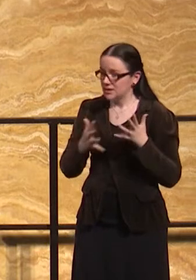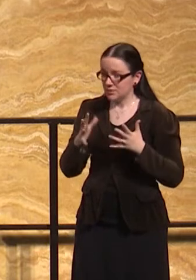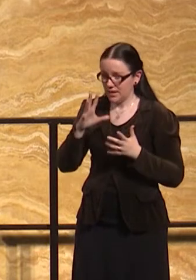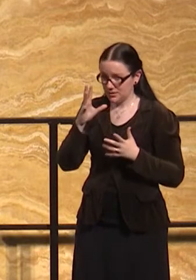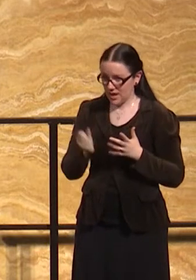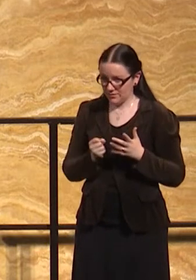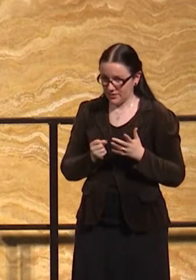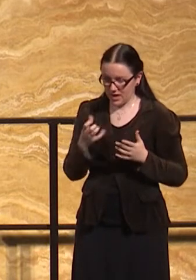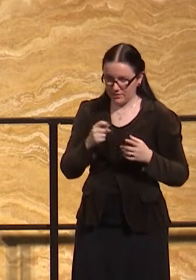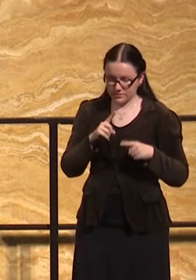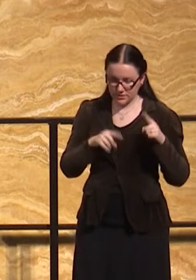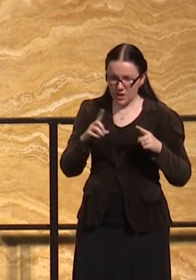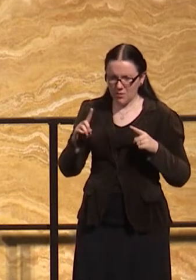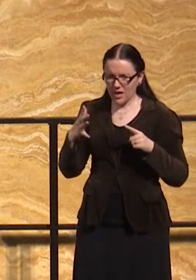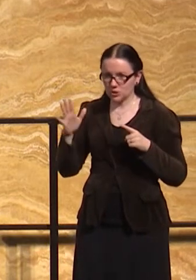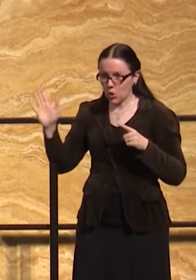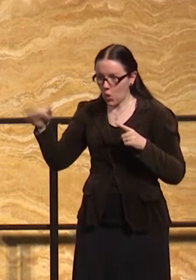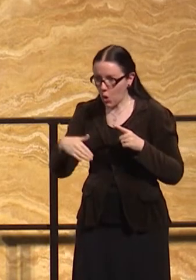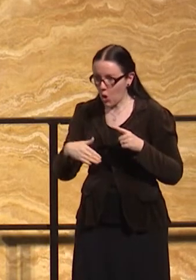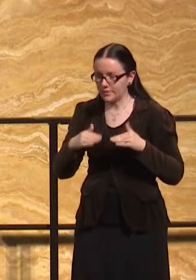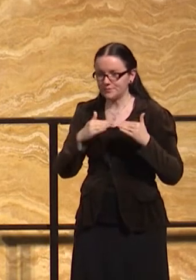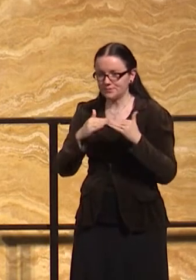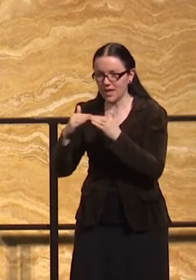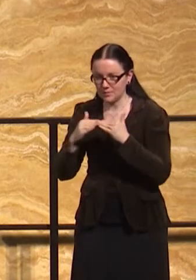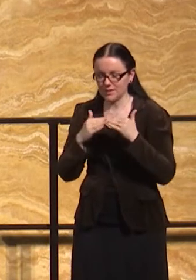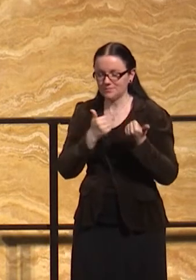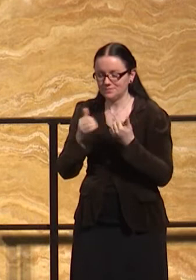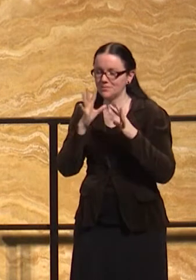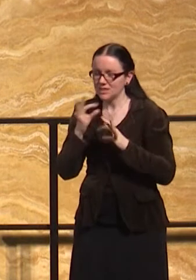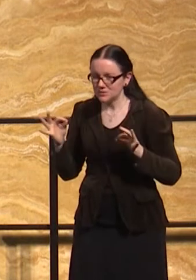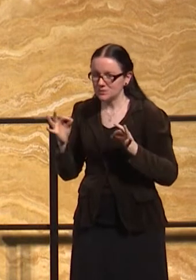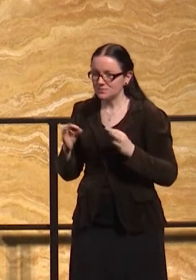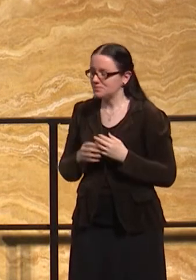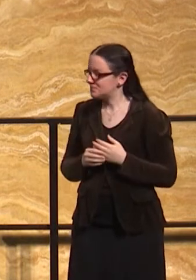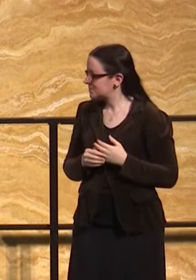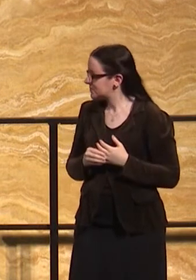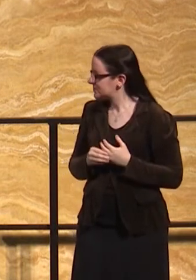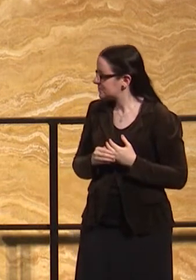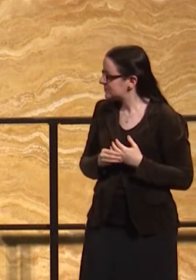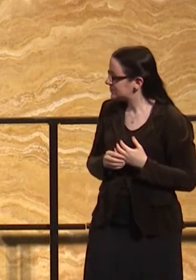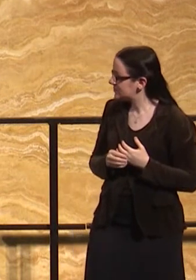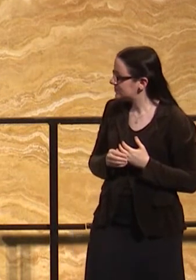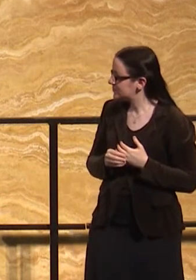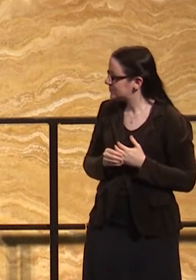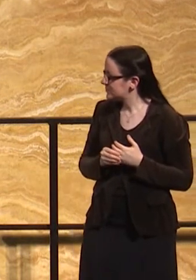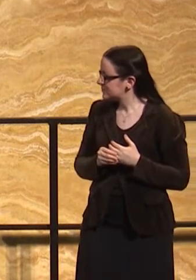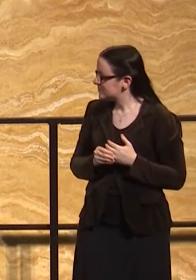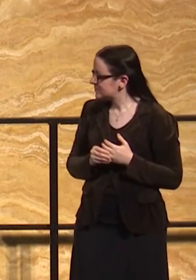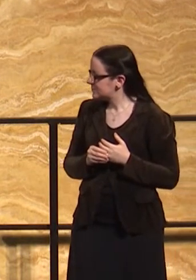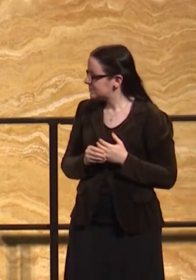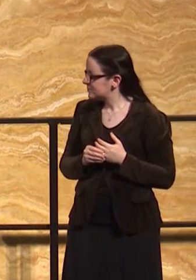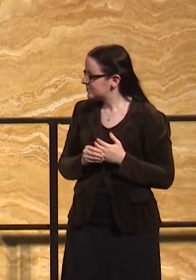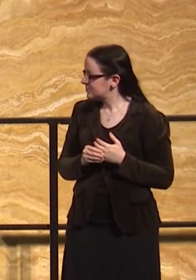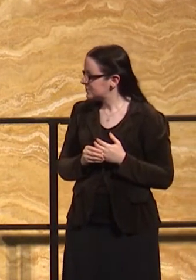peaceful? But no, take the Sahel. If you count Mali where there's an operation, in much of the Sahel there